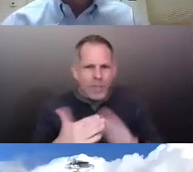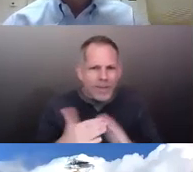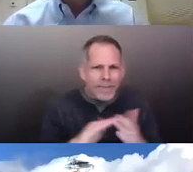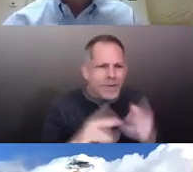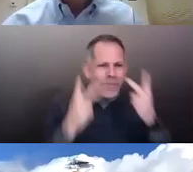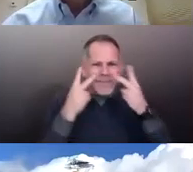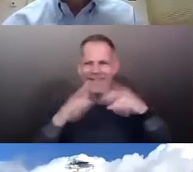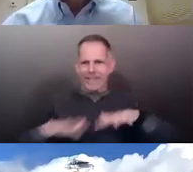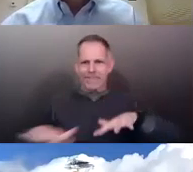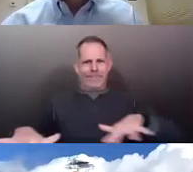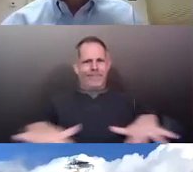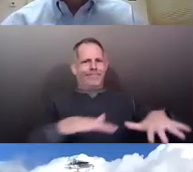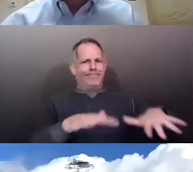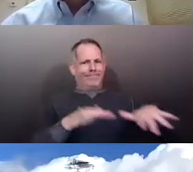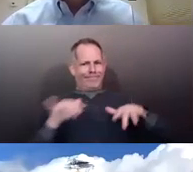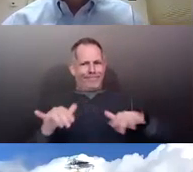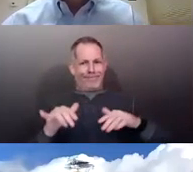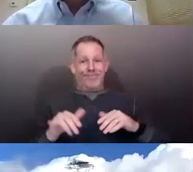Next slide.